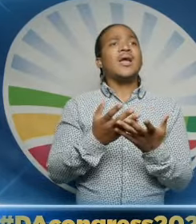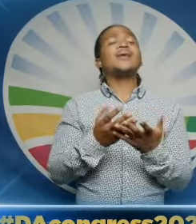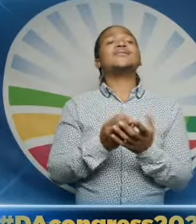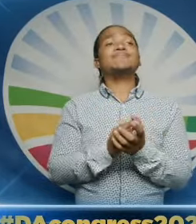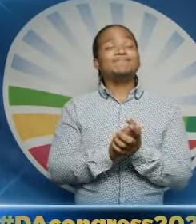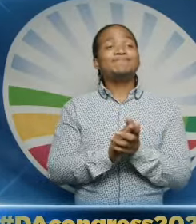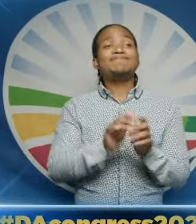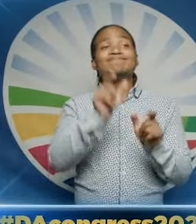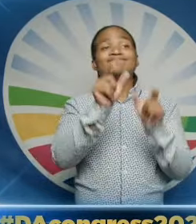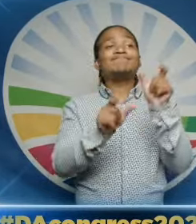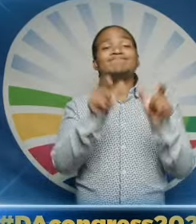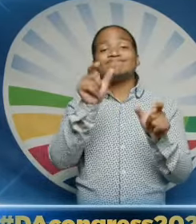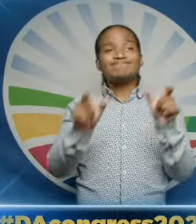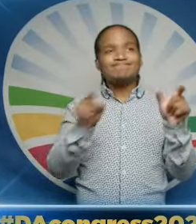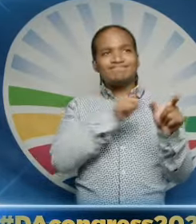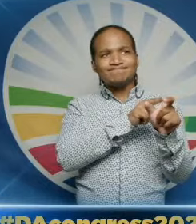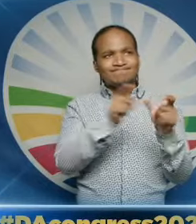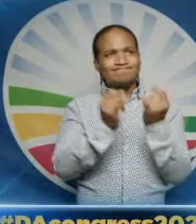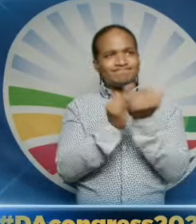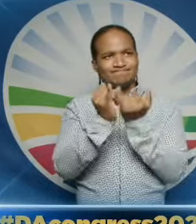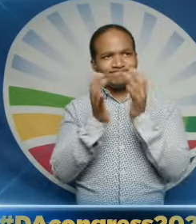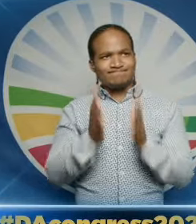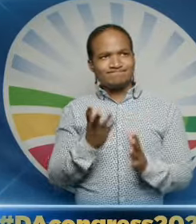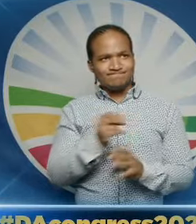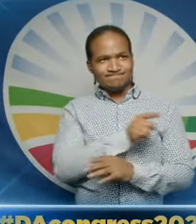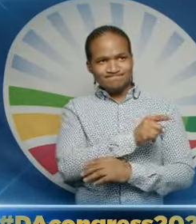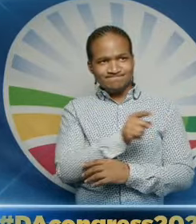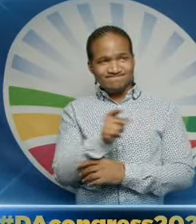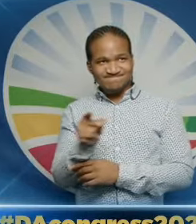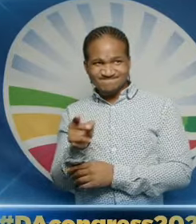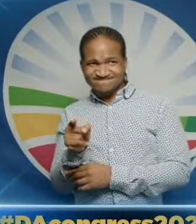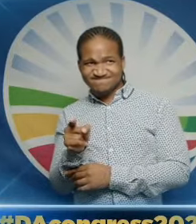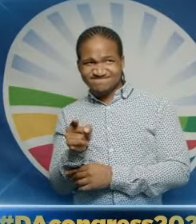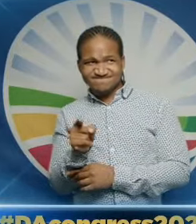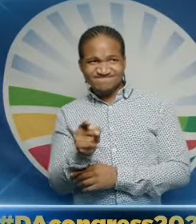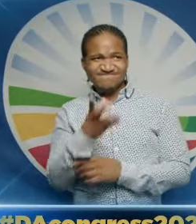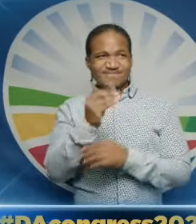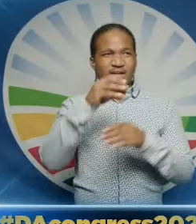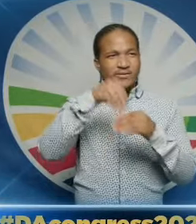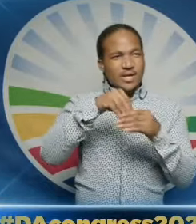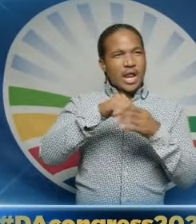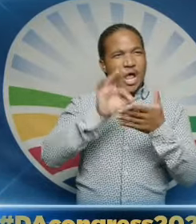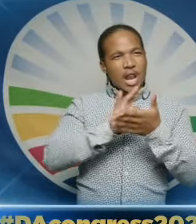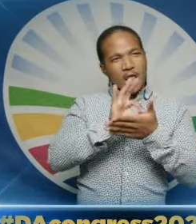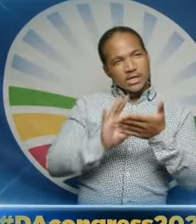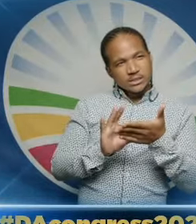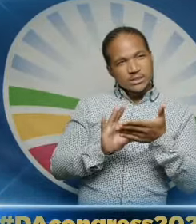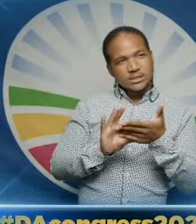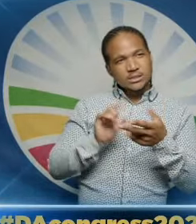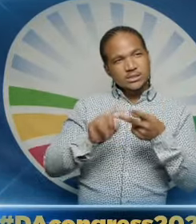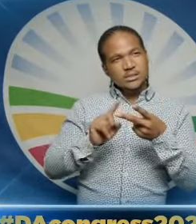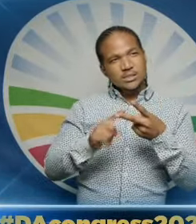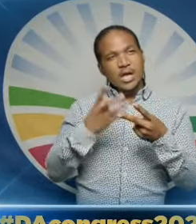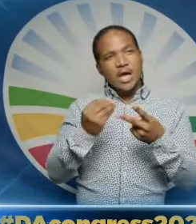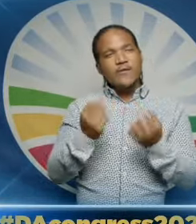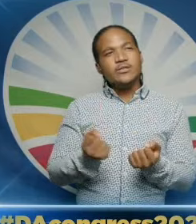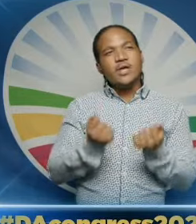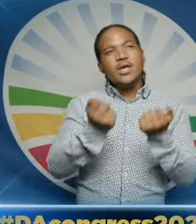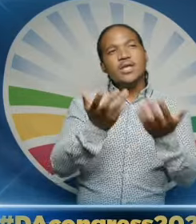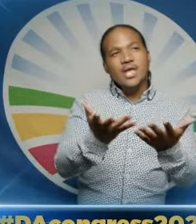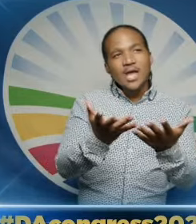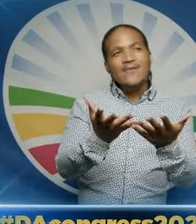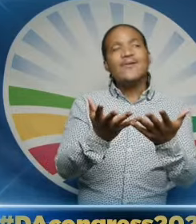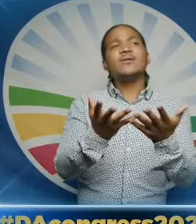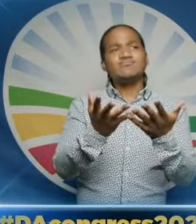have had the contact details as per our internal elections. They have to be given the